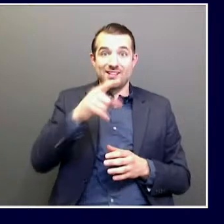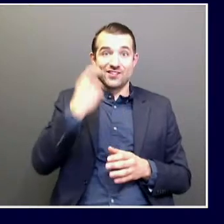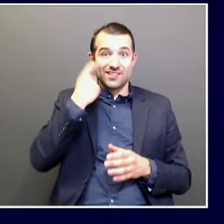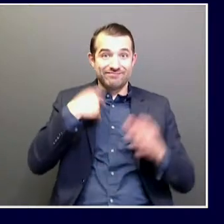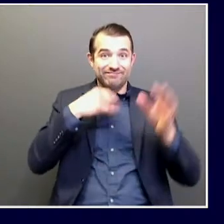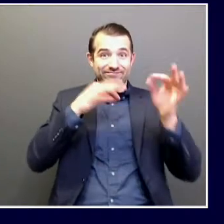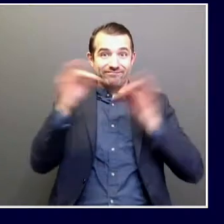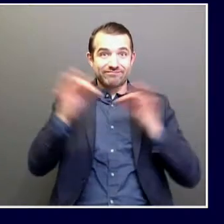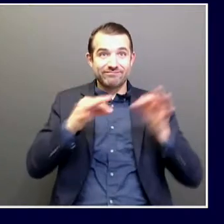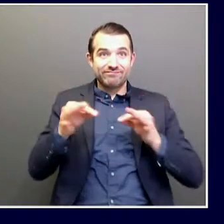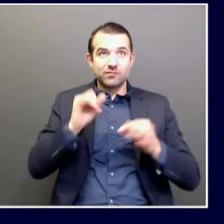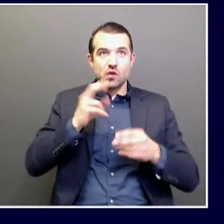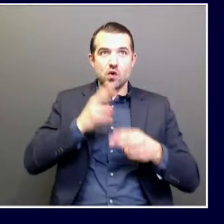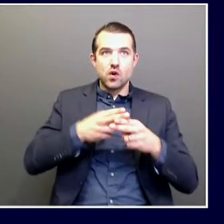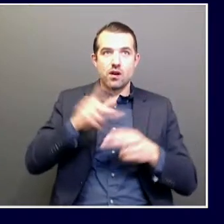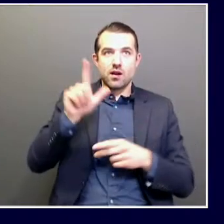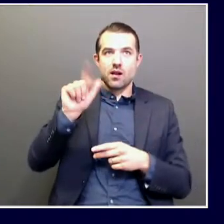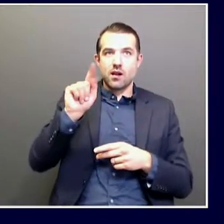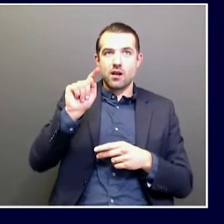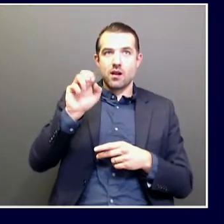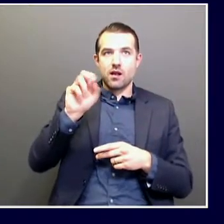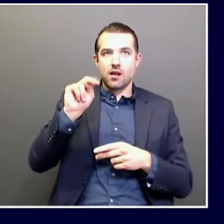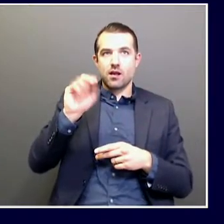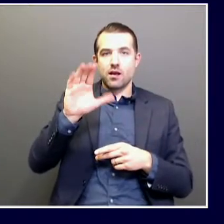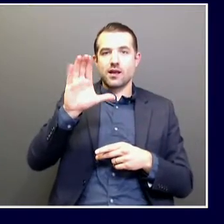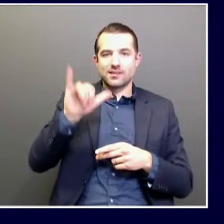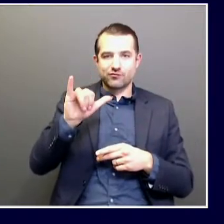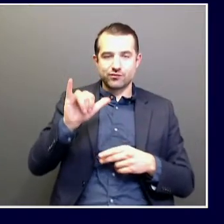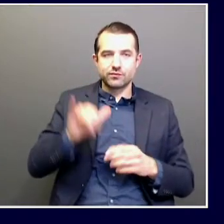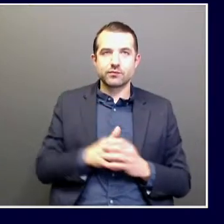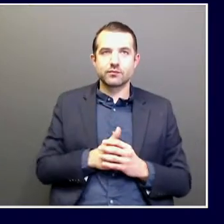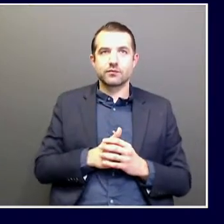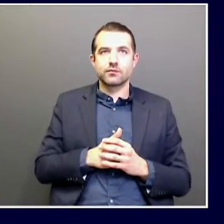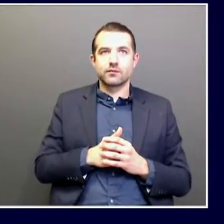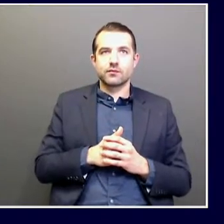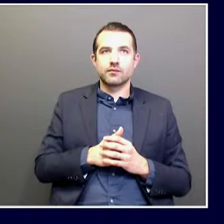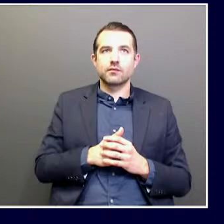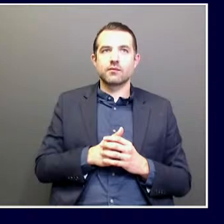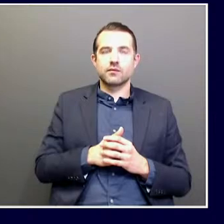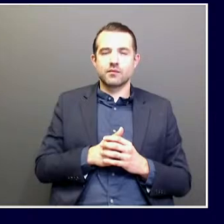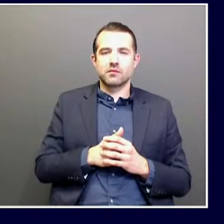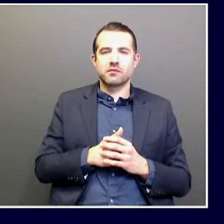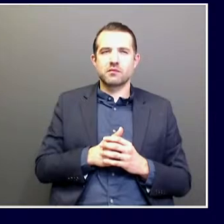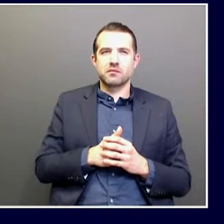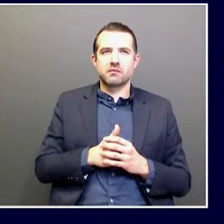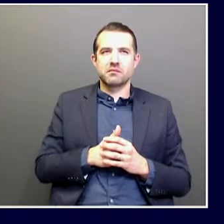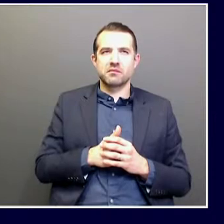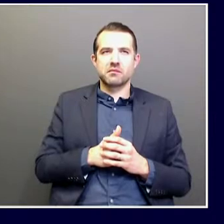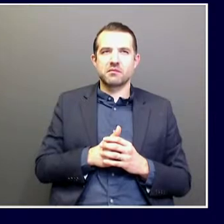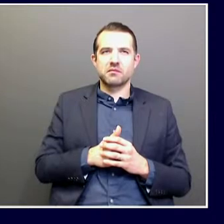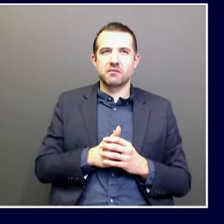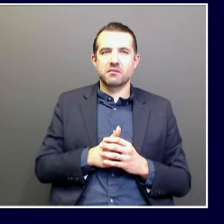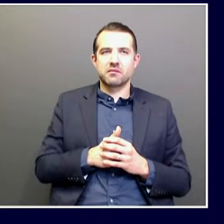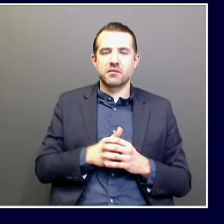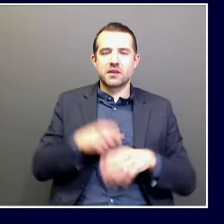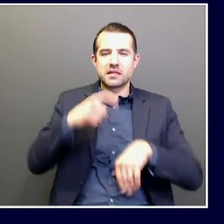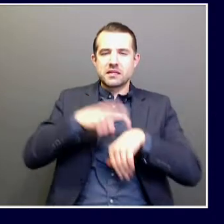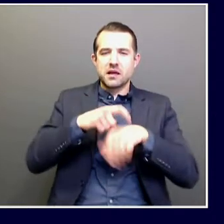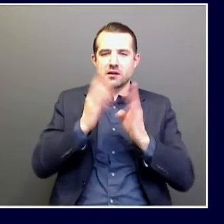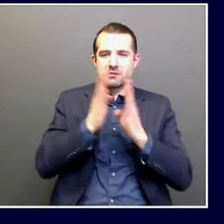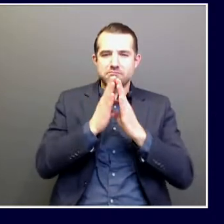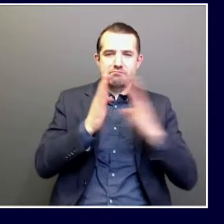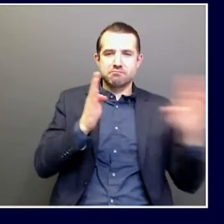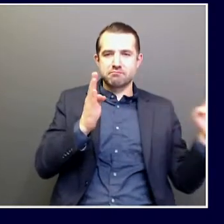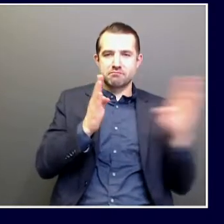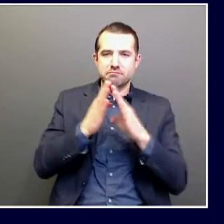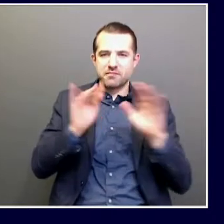symptom onset. And with COVID, it does vary by person to person quite a bit, but it's generally speaking anywhere from